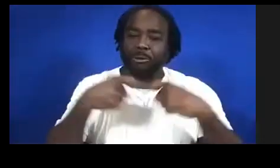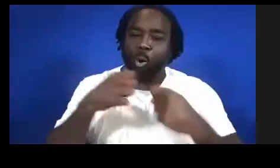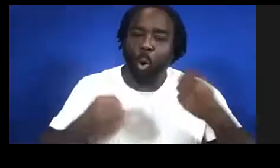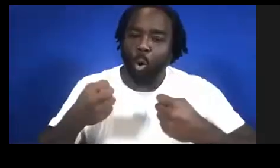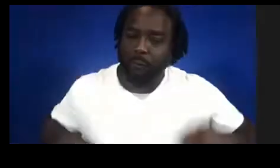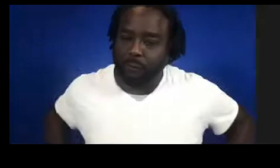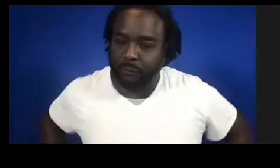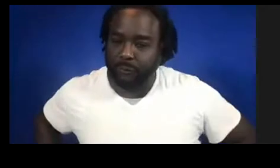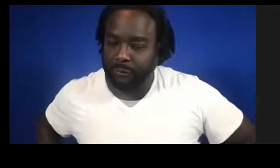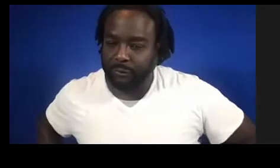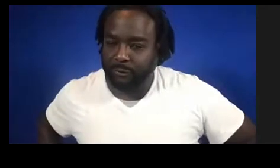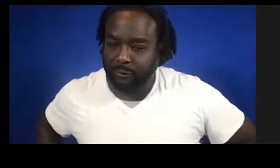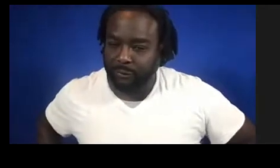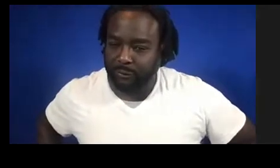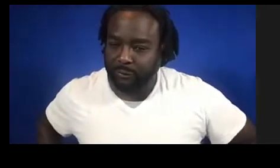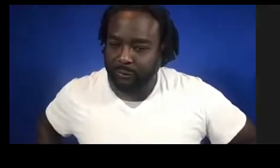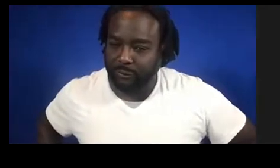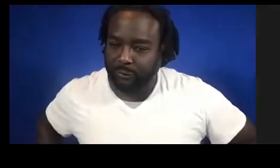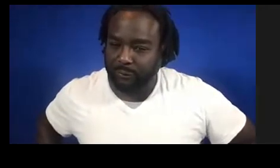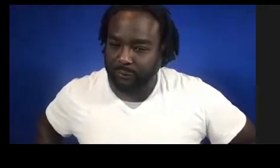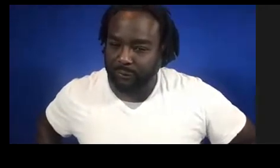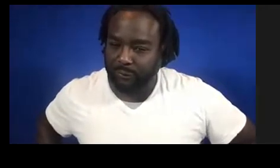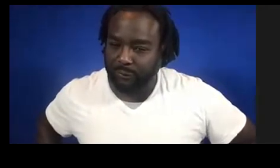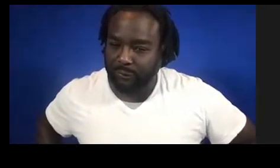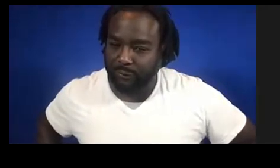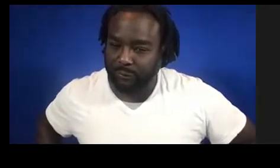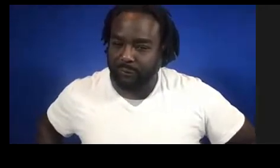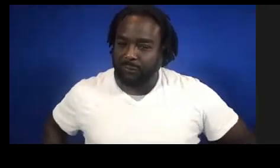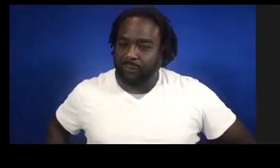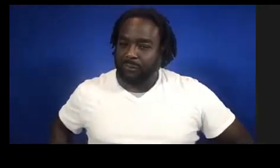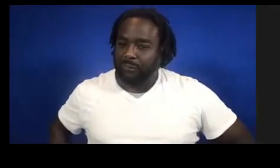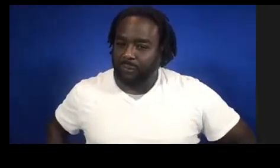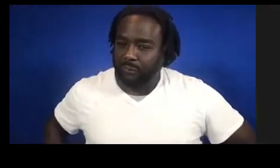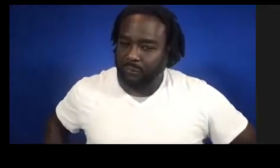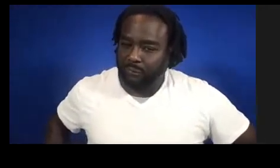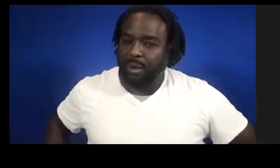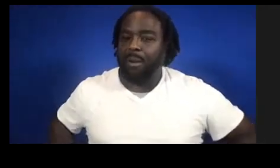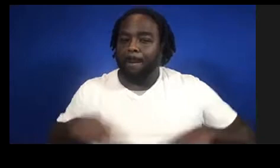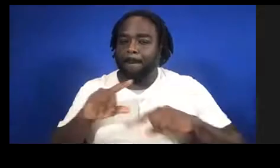$5.23? That's impossible. I'm gonna have to get myself one of them little electric cars.